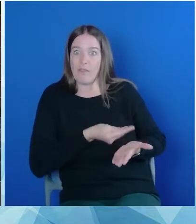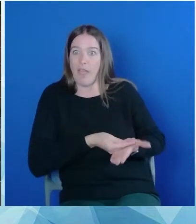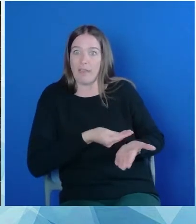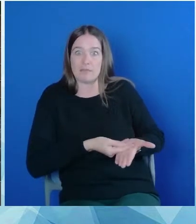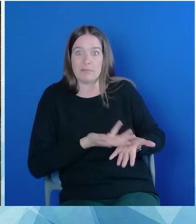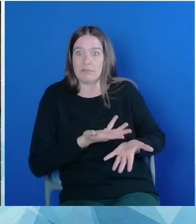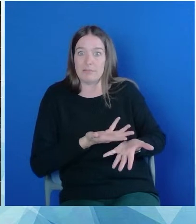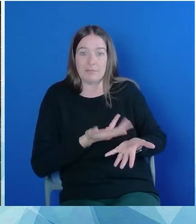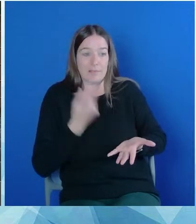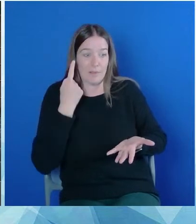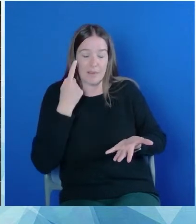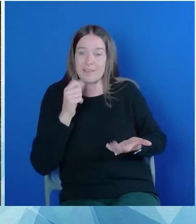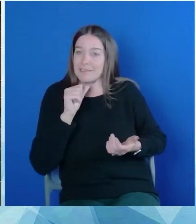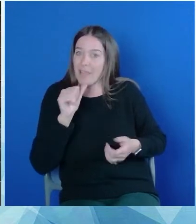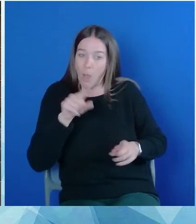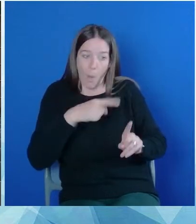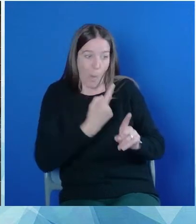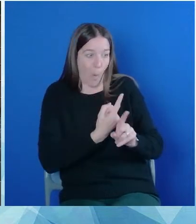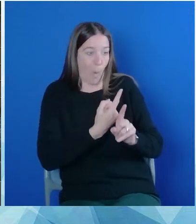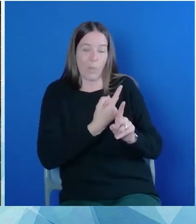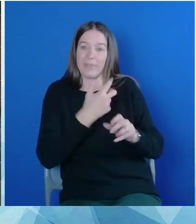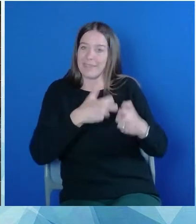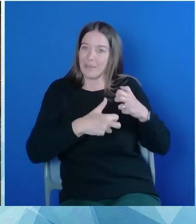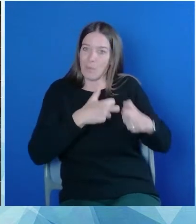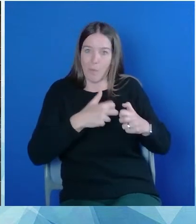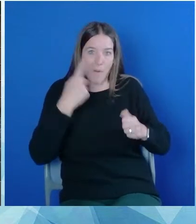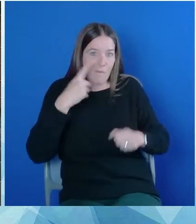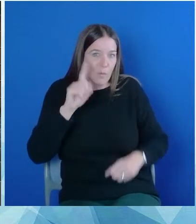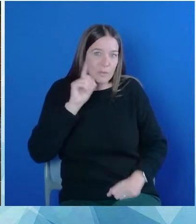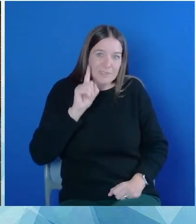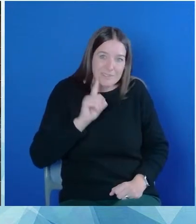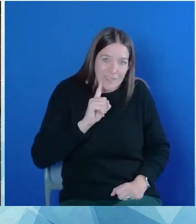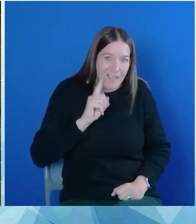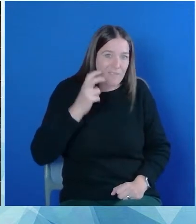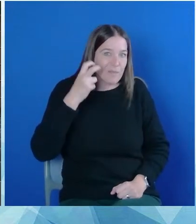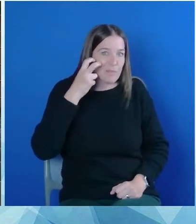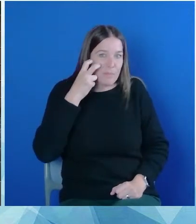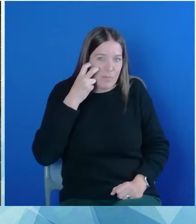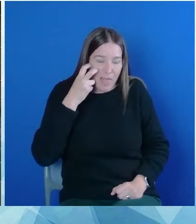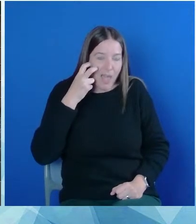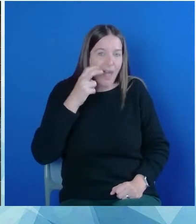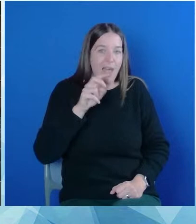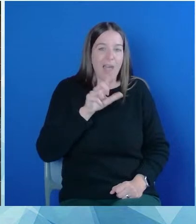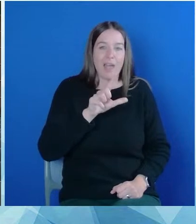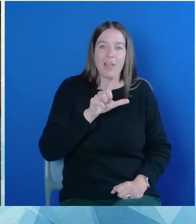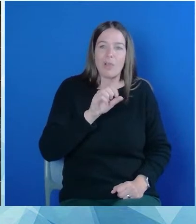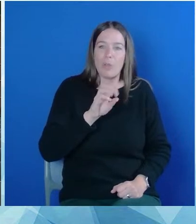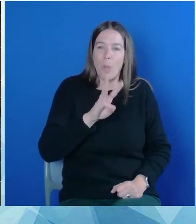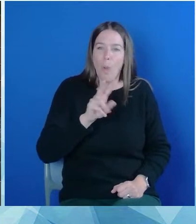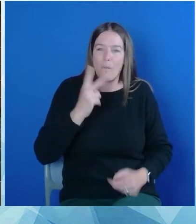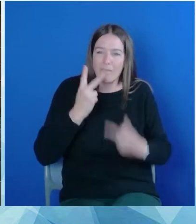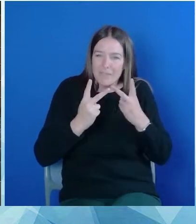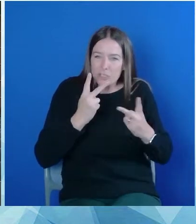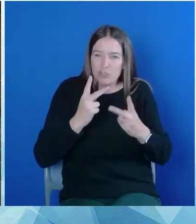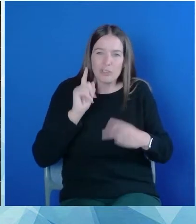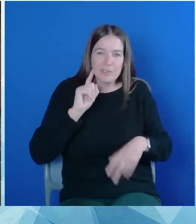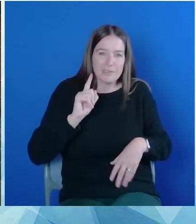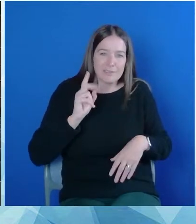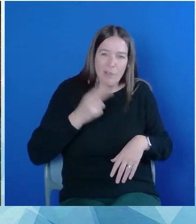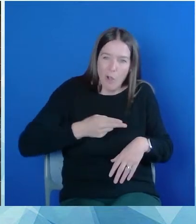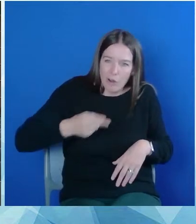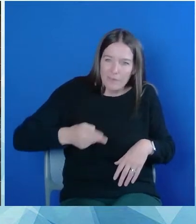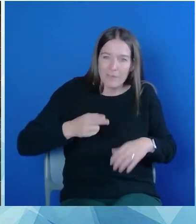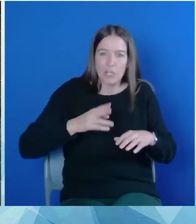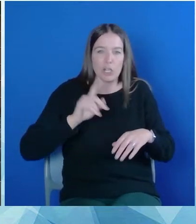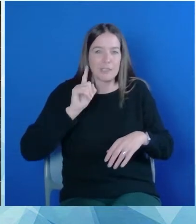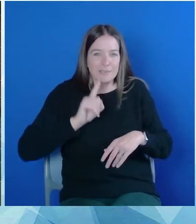for, you know, deaf, blind, low vision, hard of hearing children. This is an issue statewide. Mm-hmm. And again,